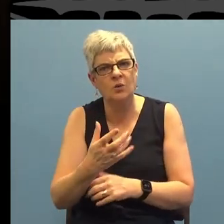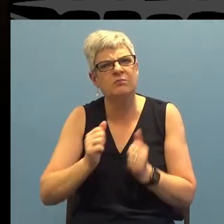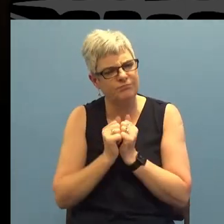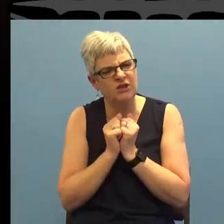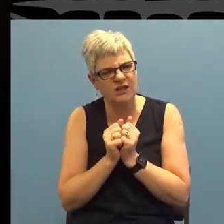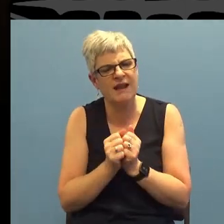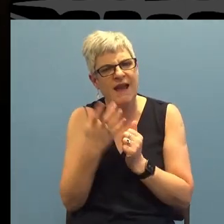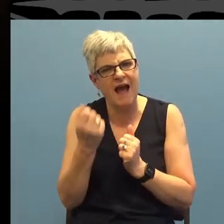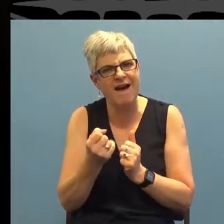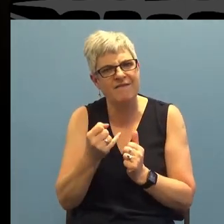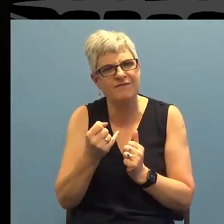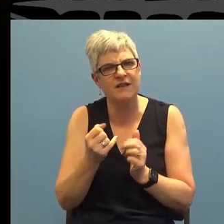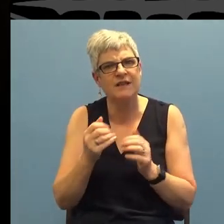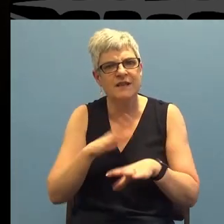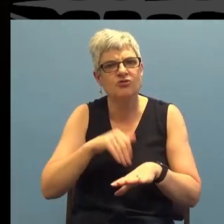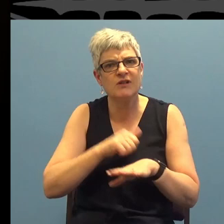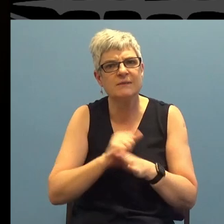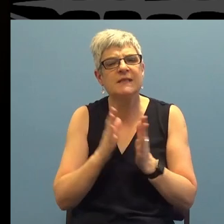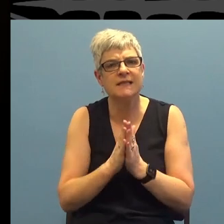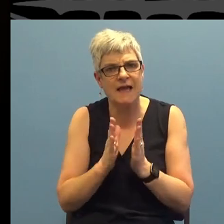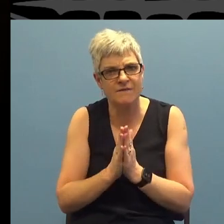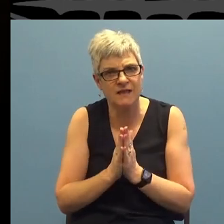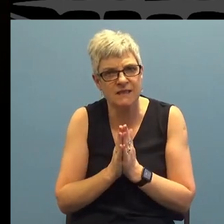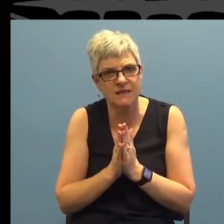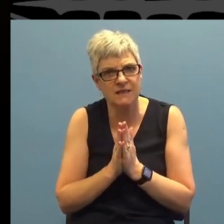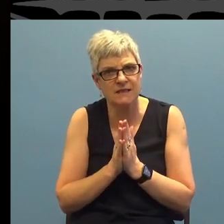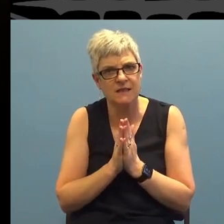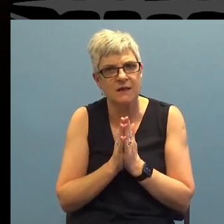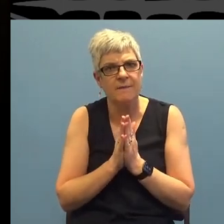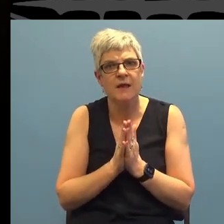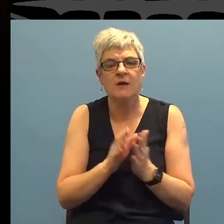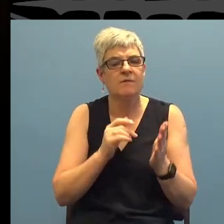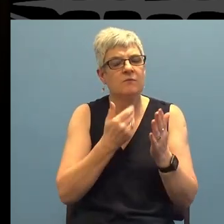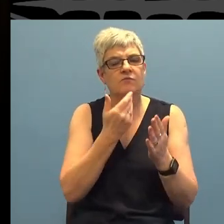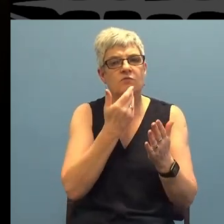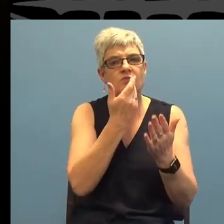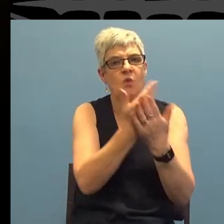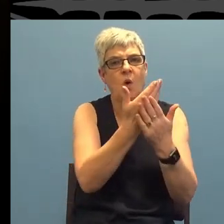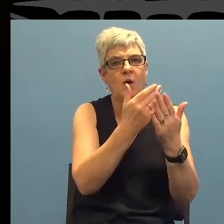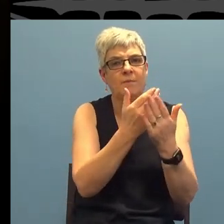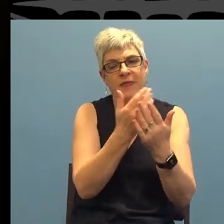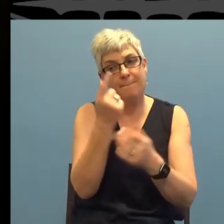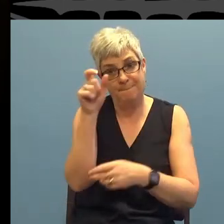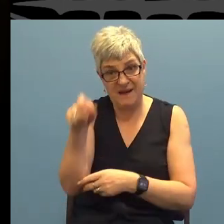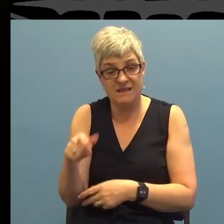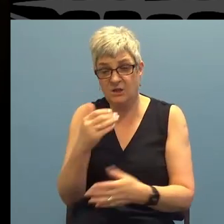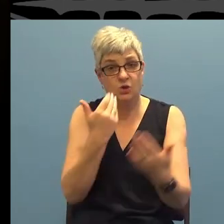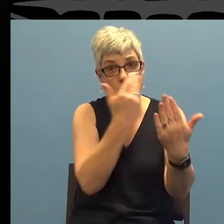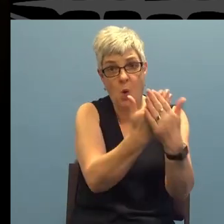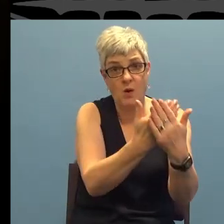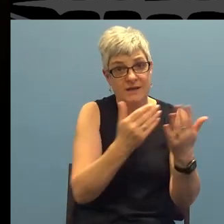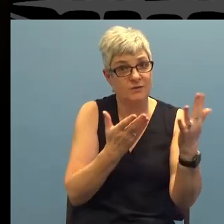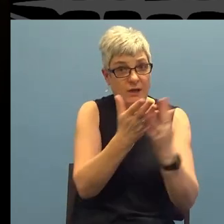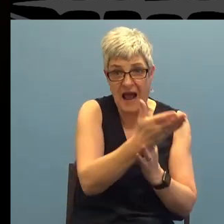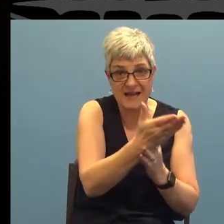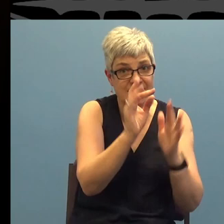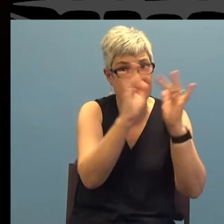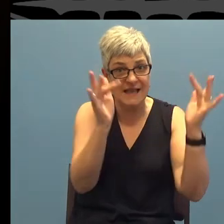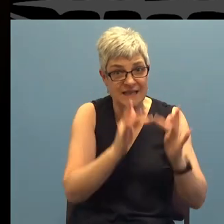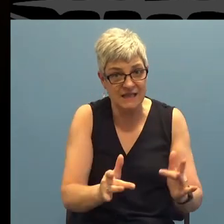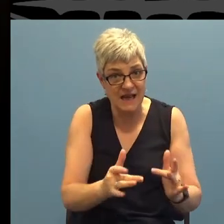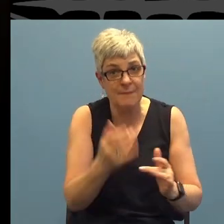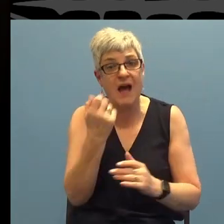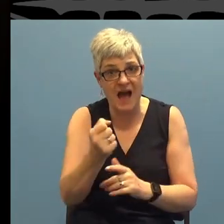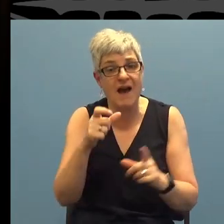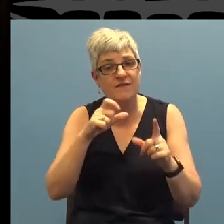services, they're not on the internet, but they do have a DVD player, again, the best